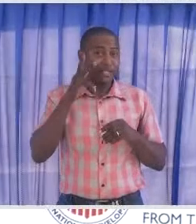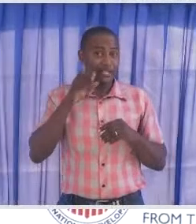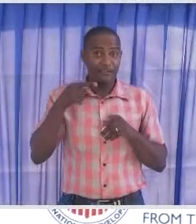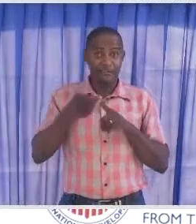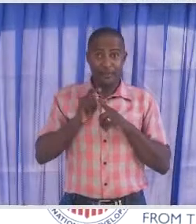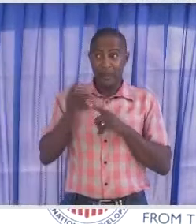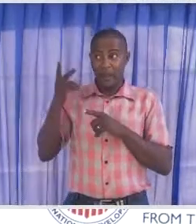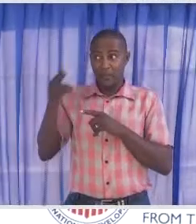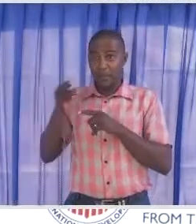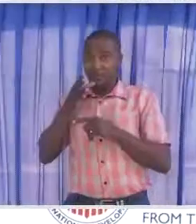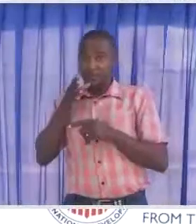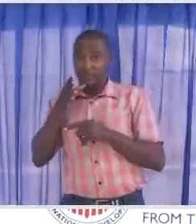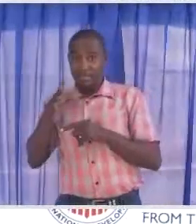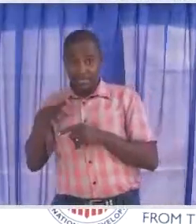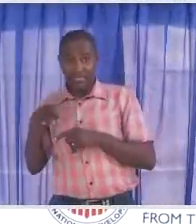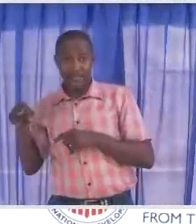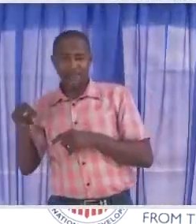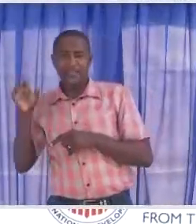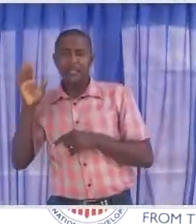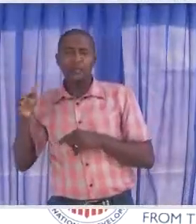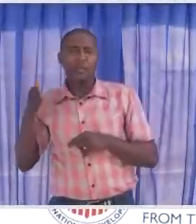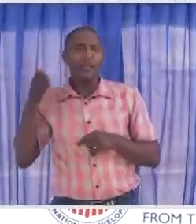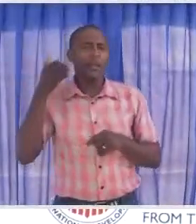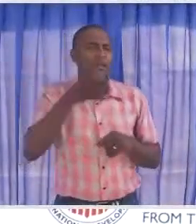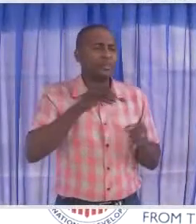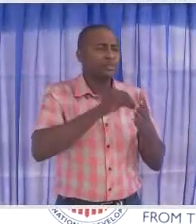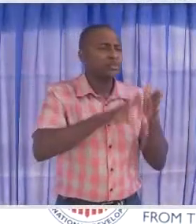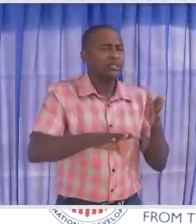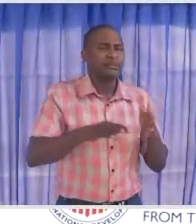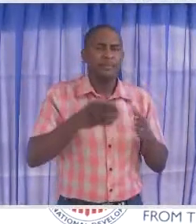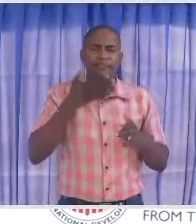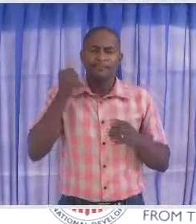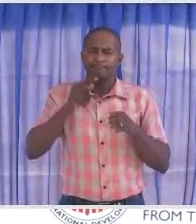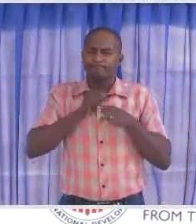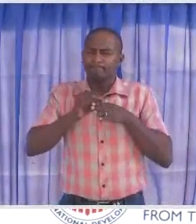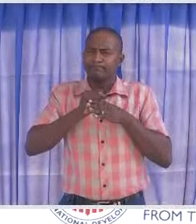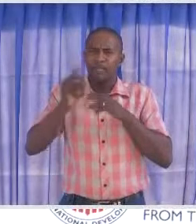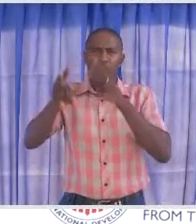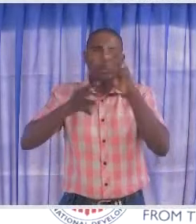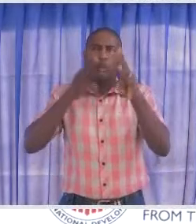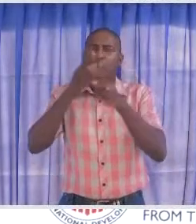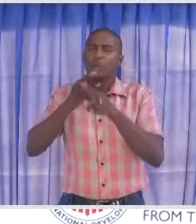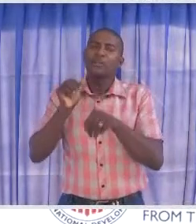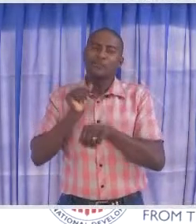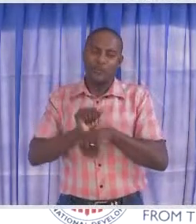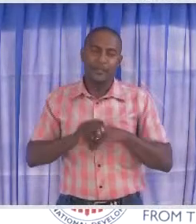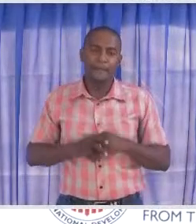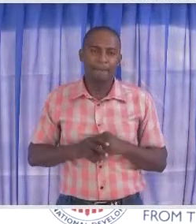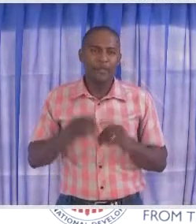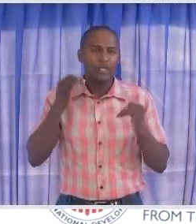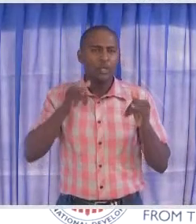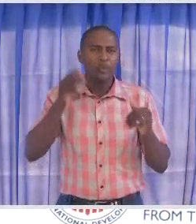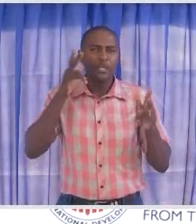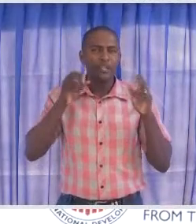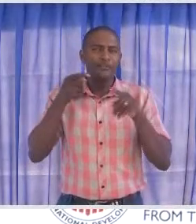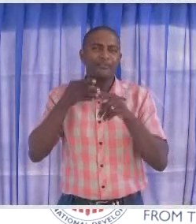and from Kirsten, this is going to help them to be better prepared for the world of work. But let's hear from them.